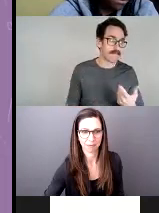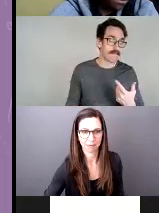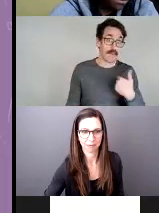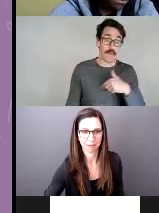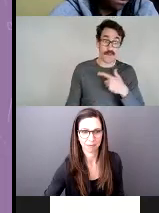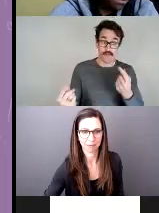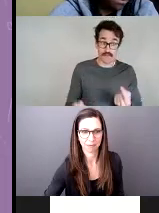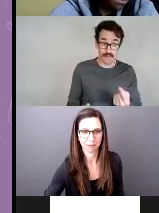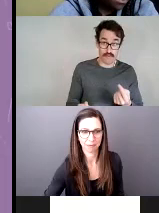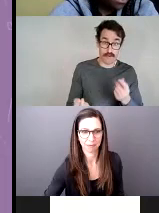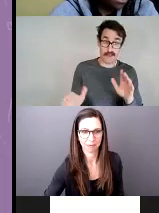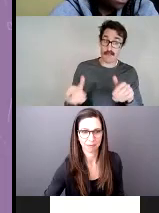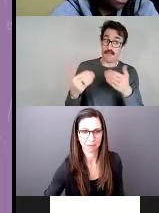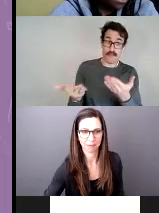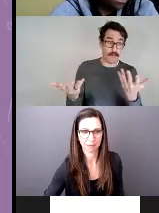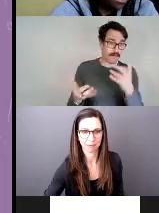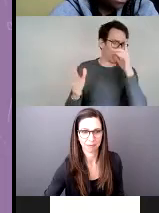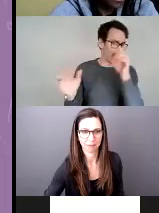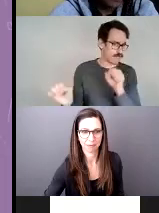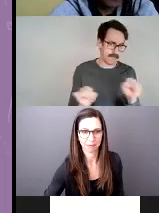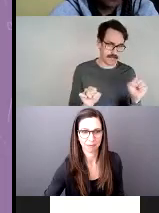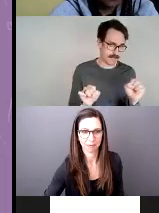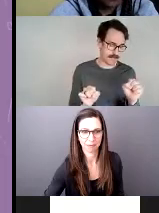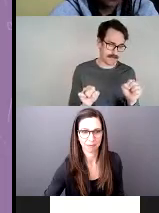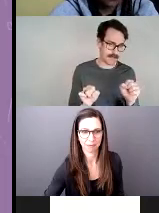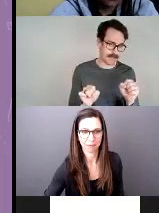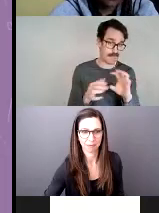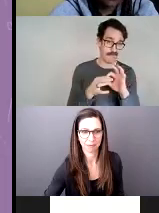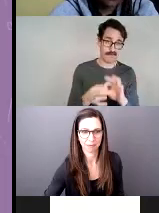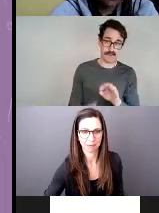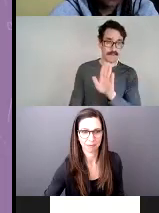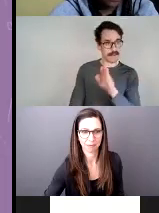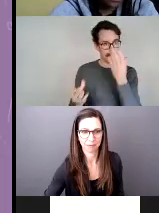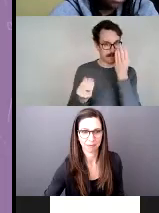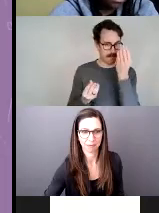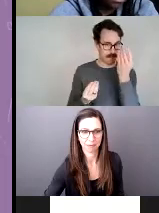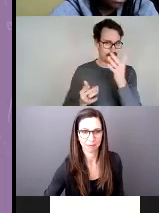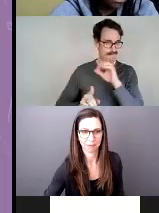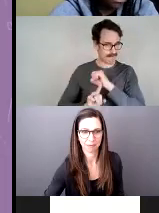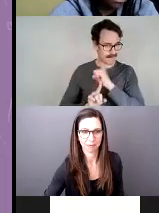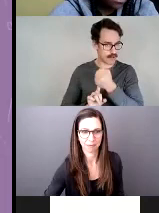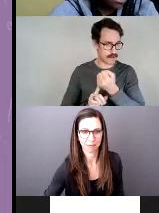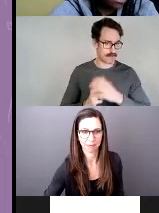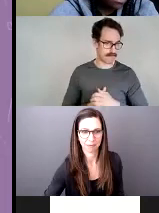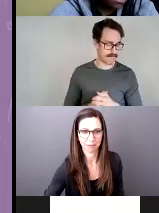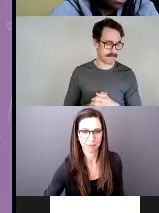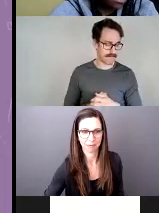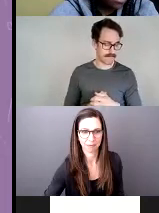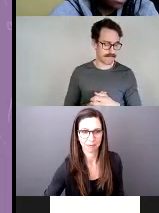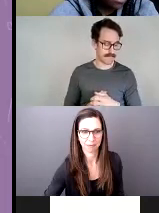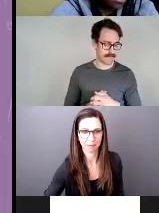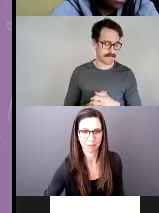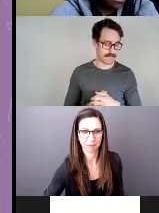or caregiver with strategies, based on what their presenting issues are. And so when we look